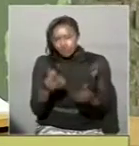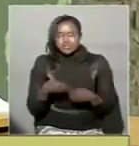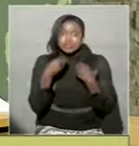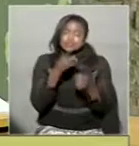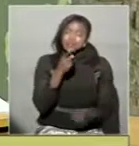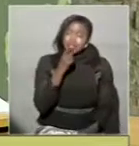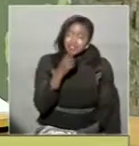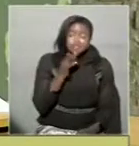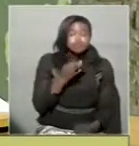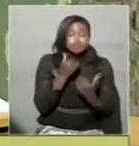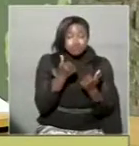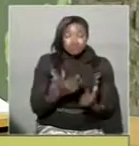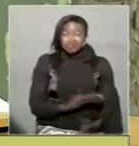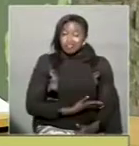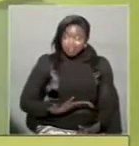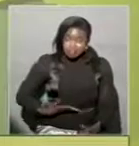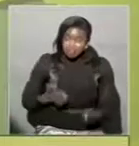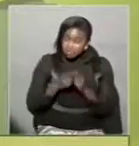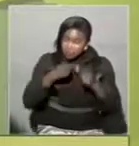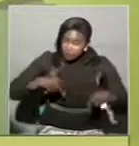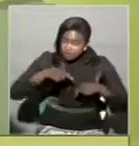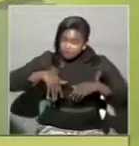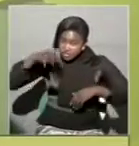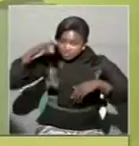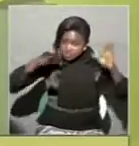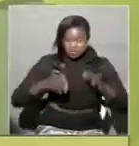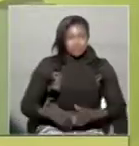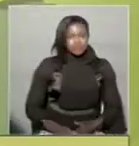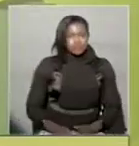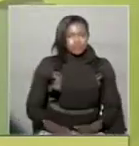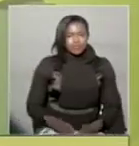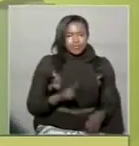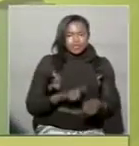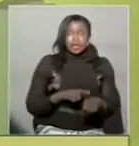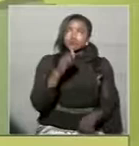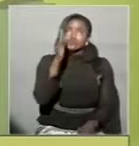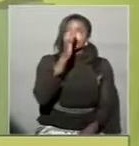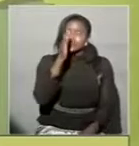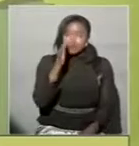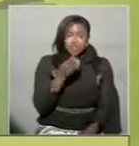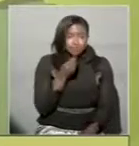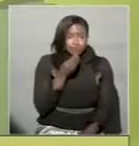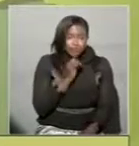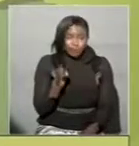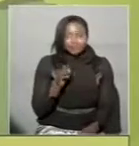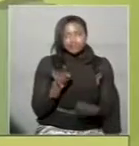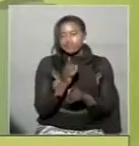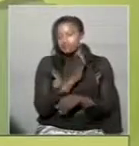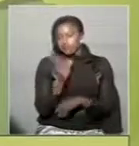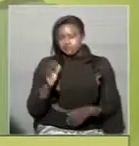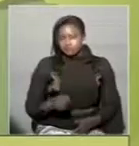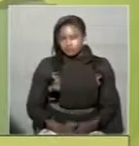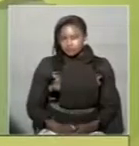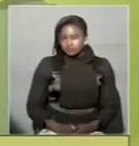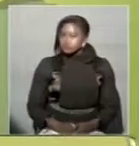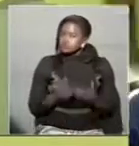are hungry, I mean, even us grown-ups, when it comes to 1 o'clock, 2 o'clock, and you've not eaten anything, things go wrong. So how do you expect